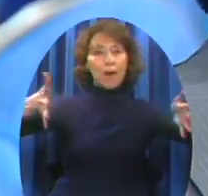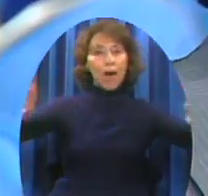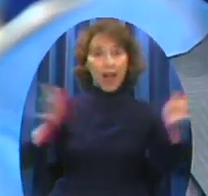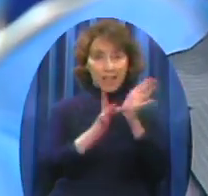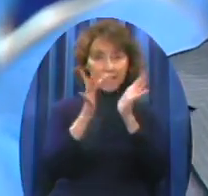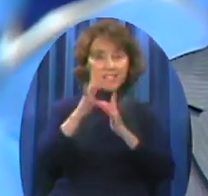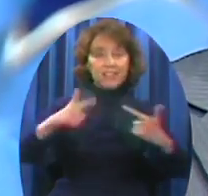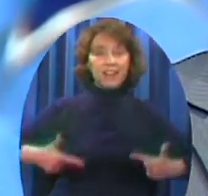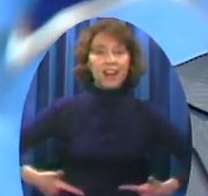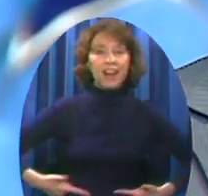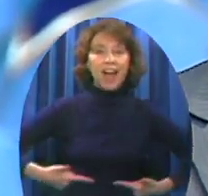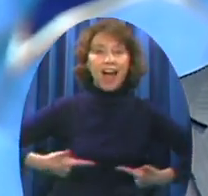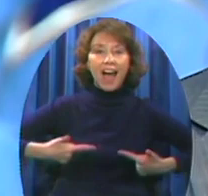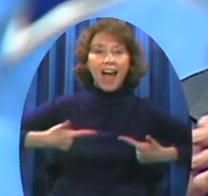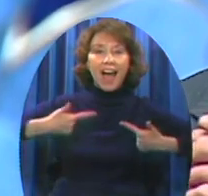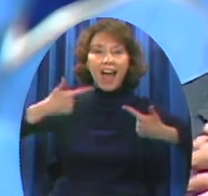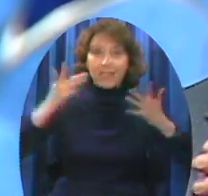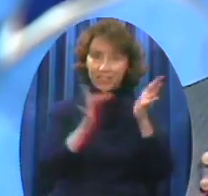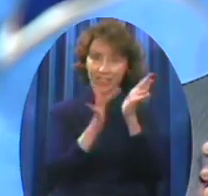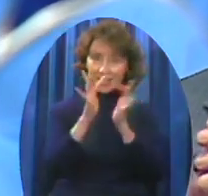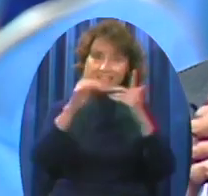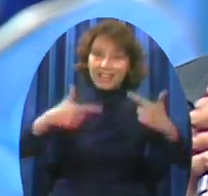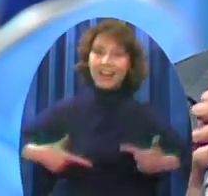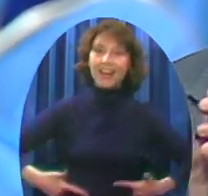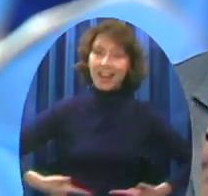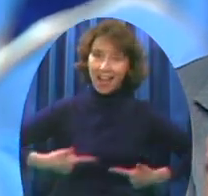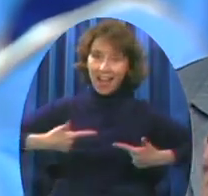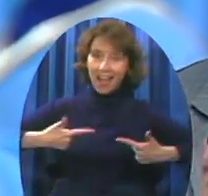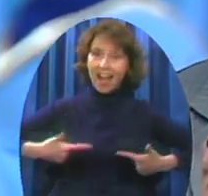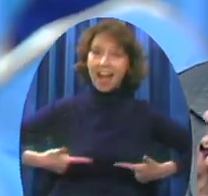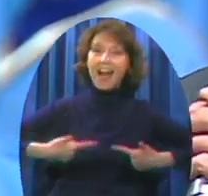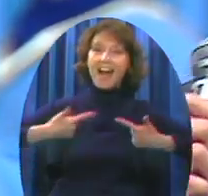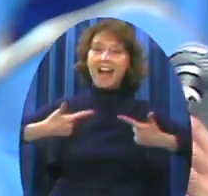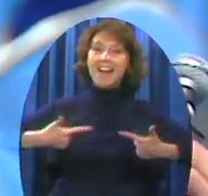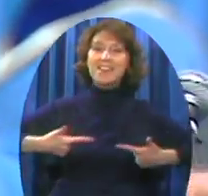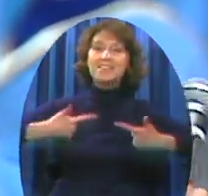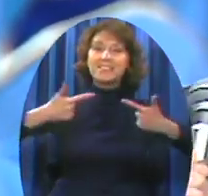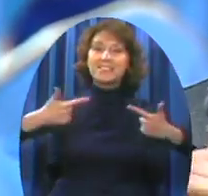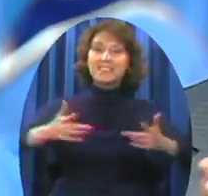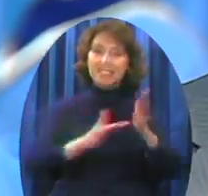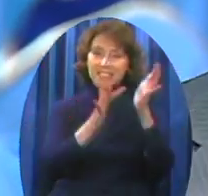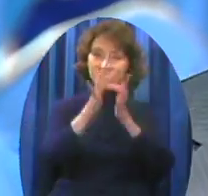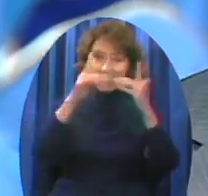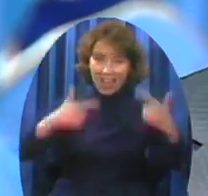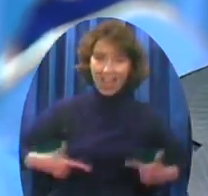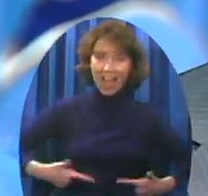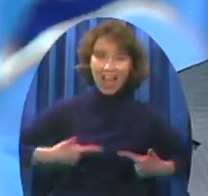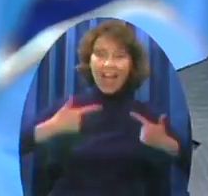He's alive! He's alive! He's